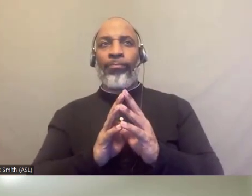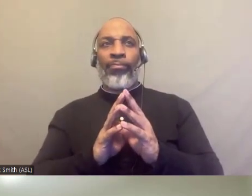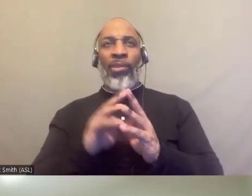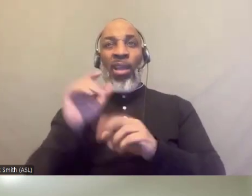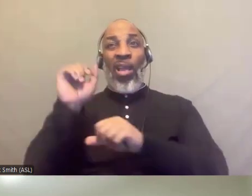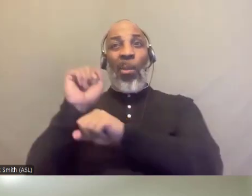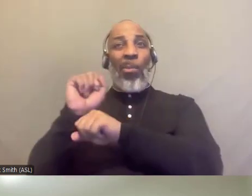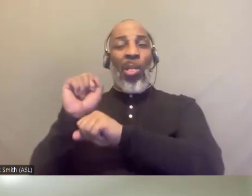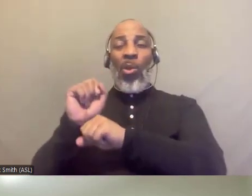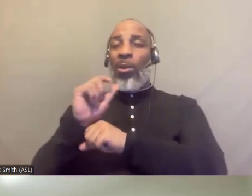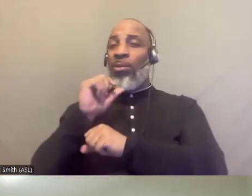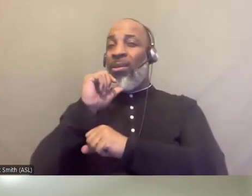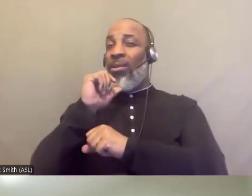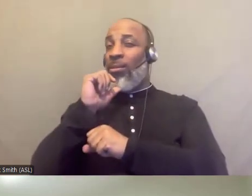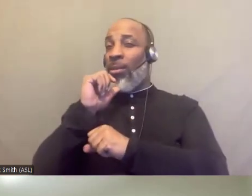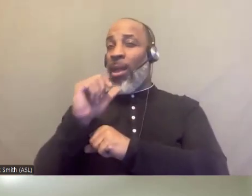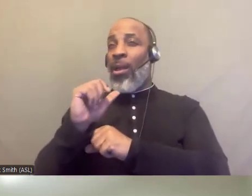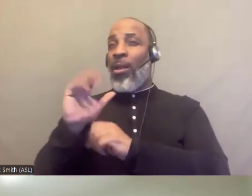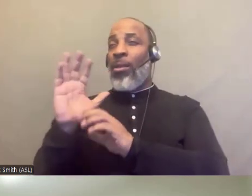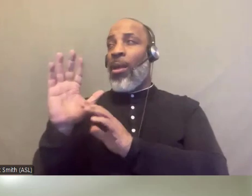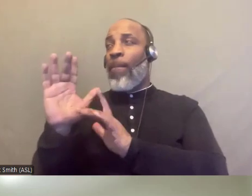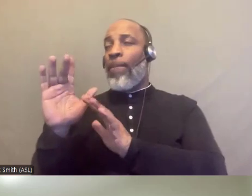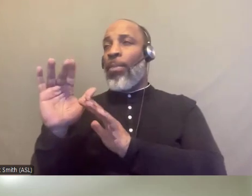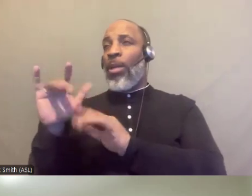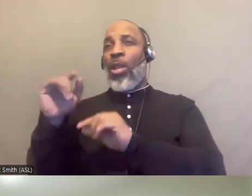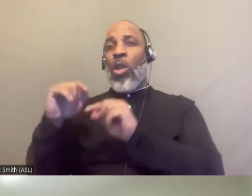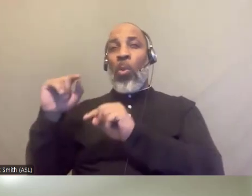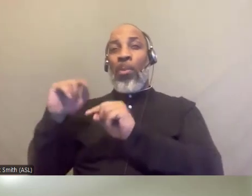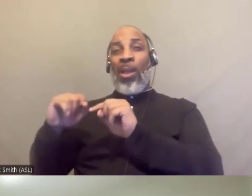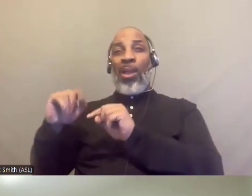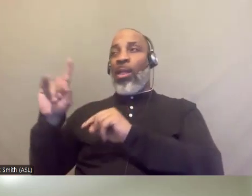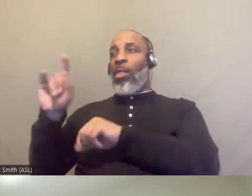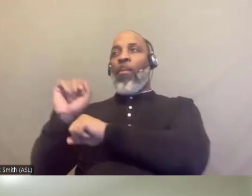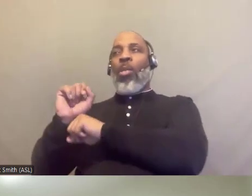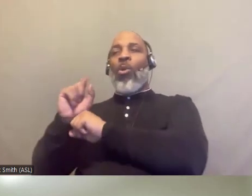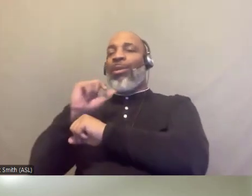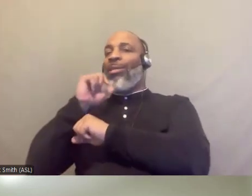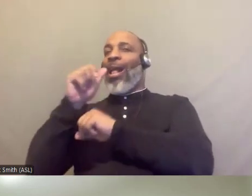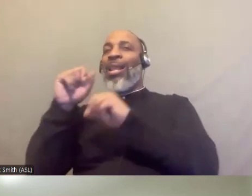employers aren't. This goes back to employers aren't able to